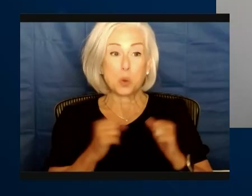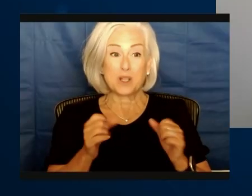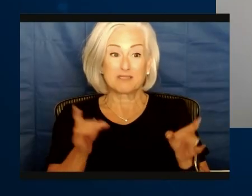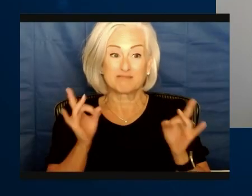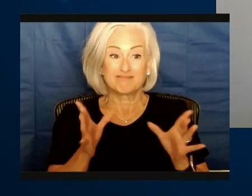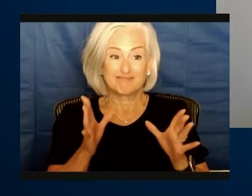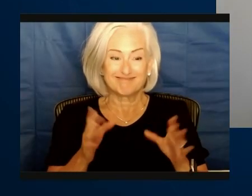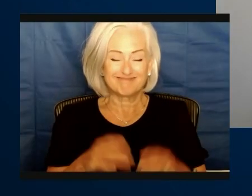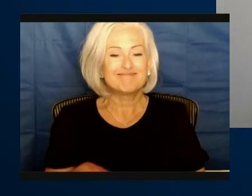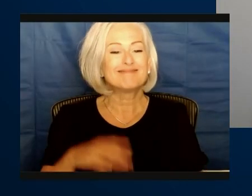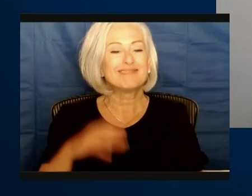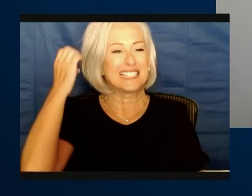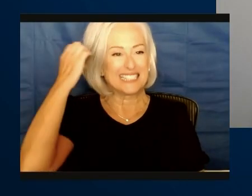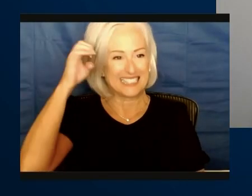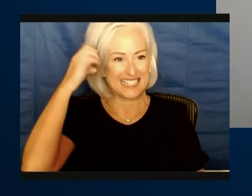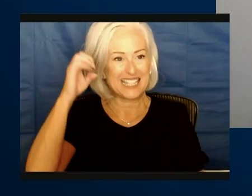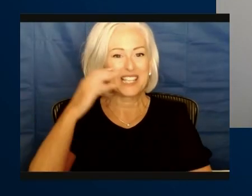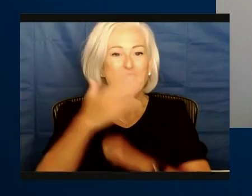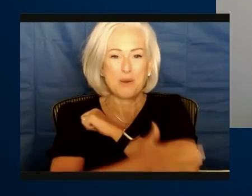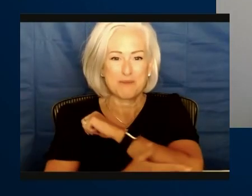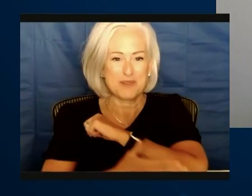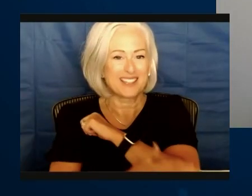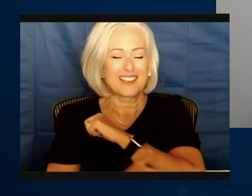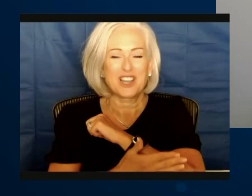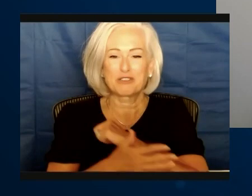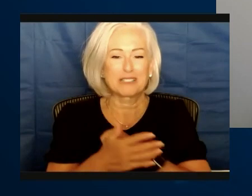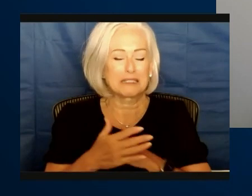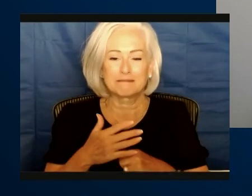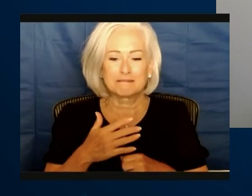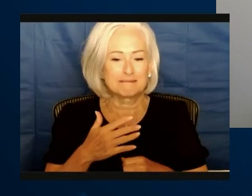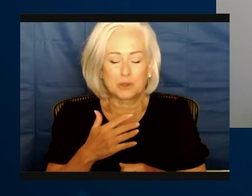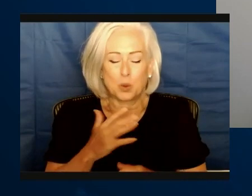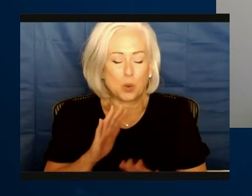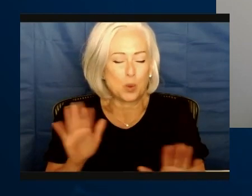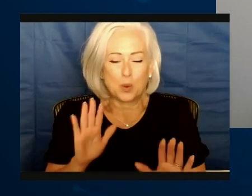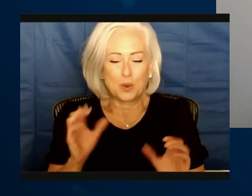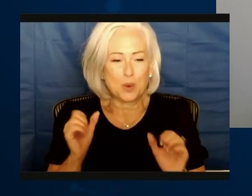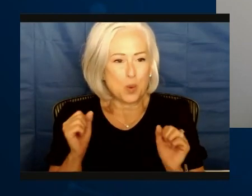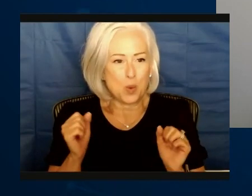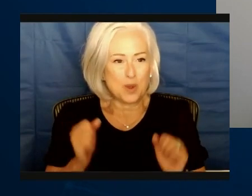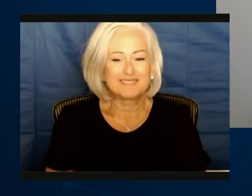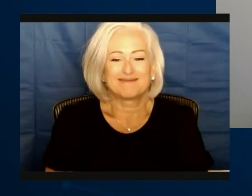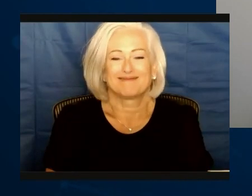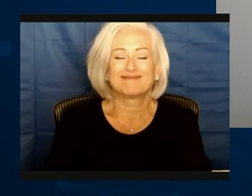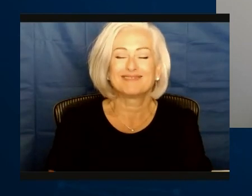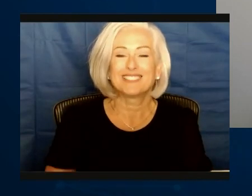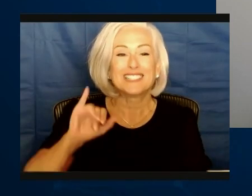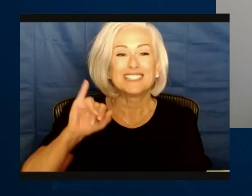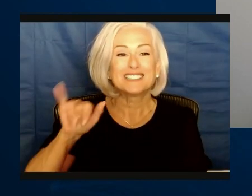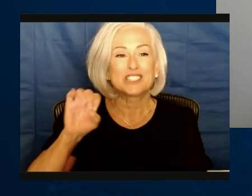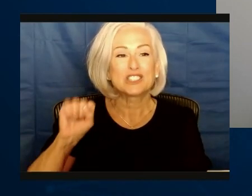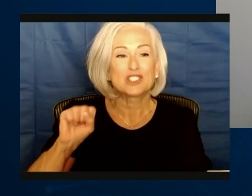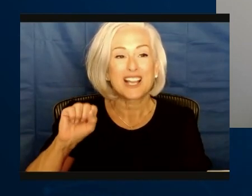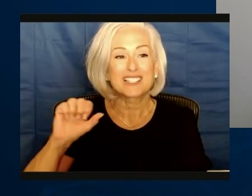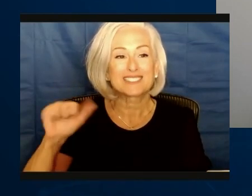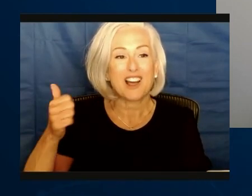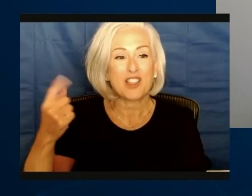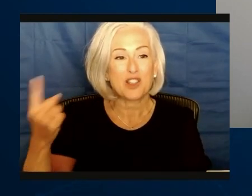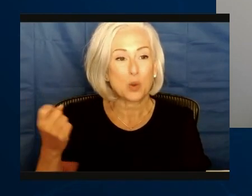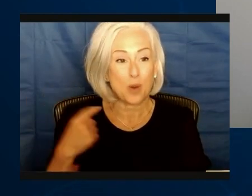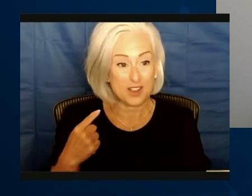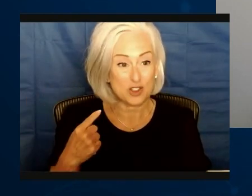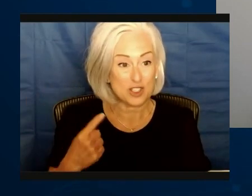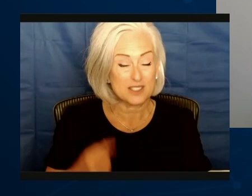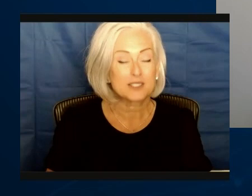so we can. All right. Jess, any other questions before I turn to Doc Hawk right now? I've got a couple of COVID questions,